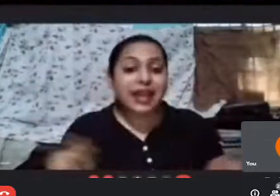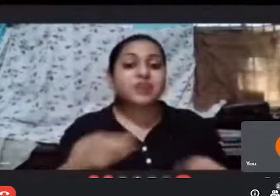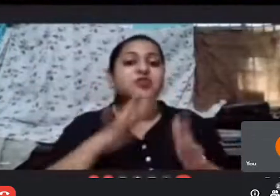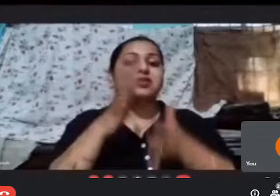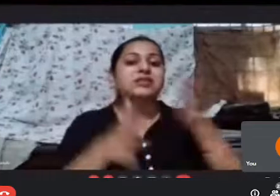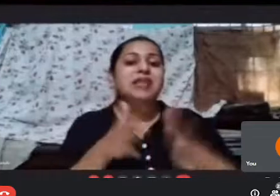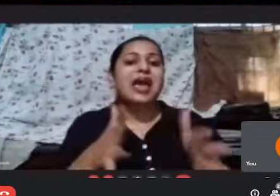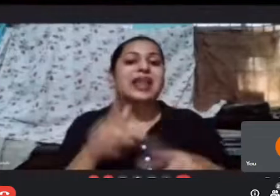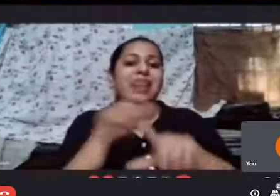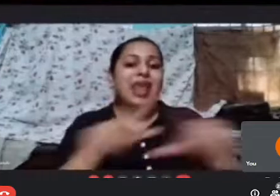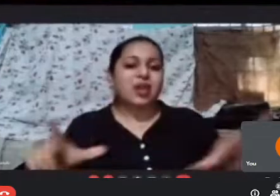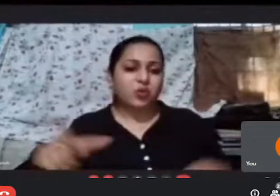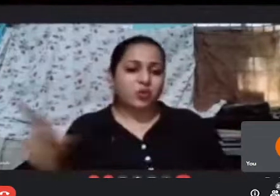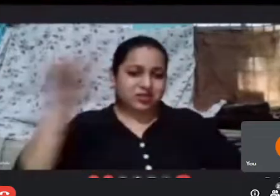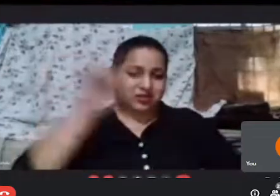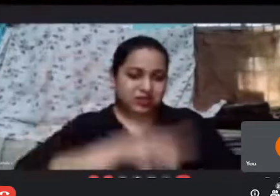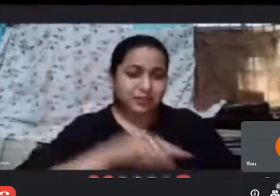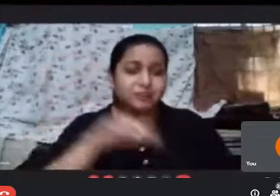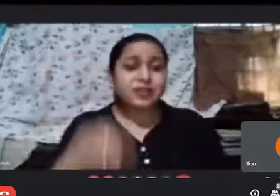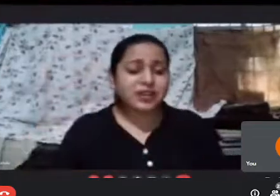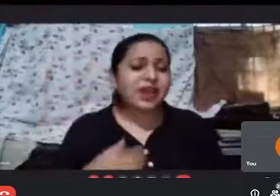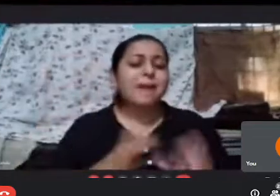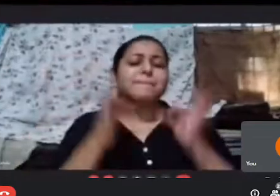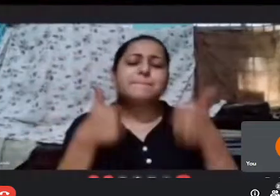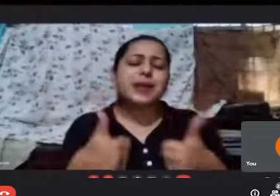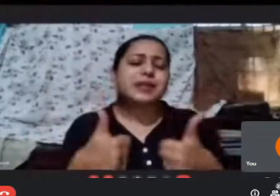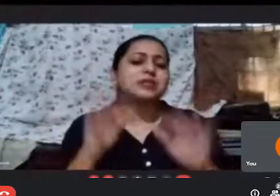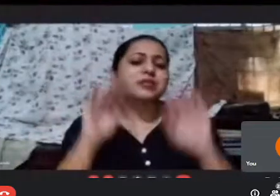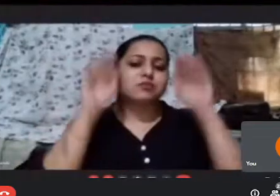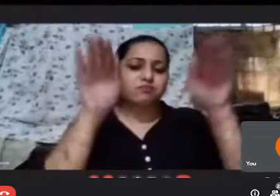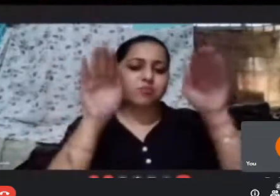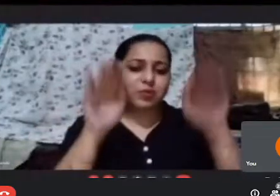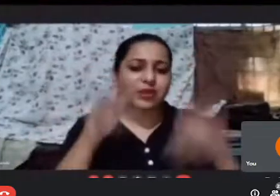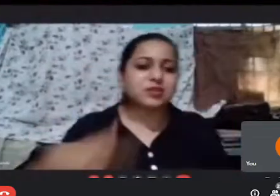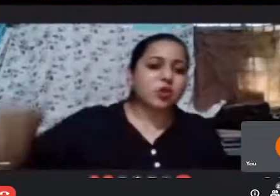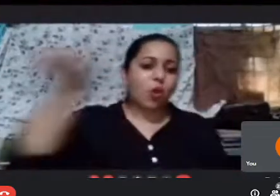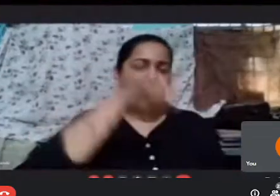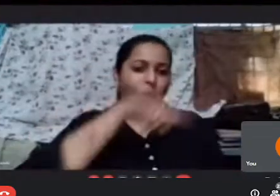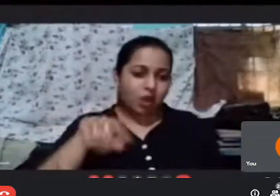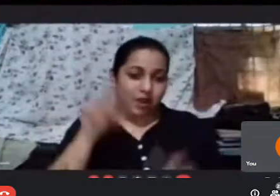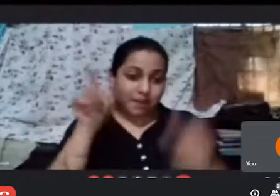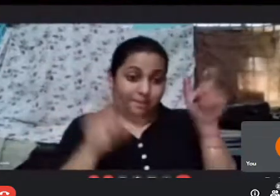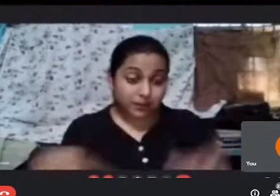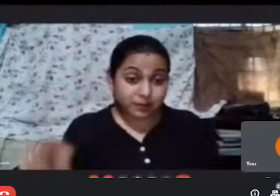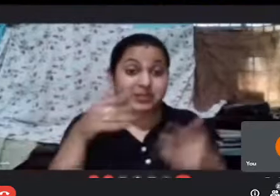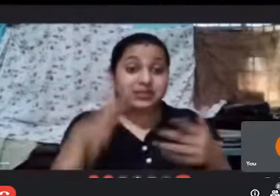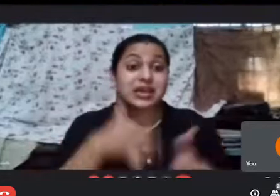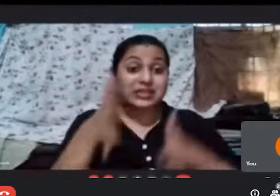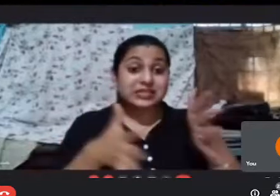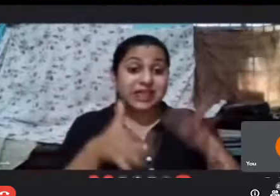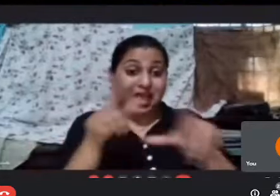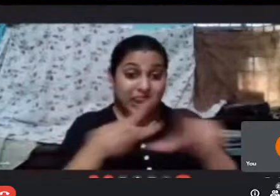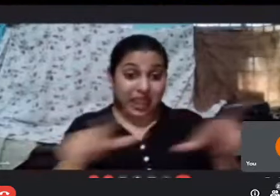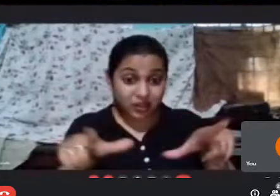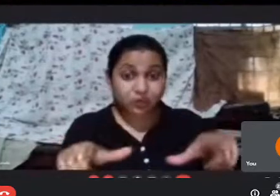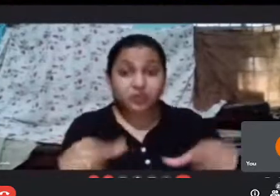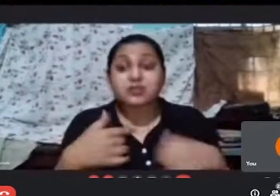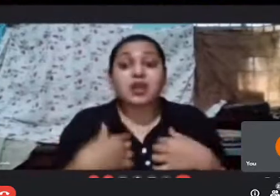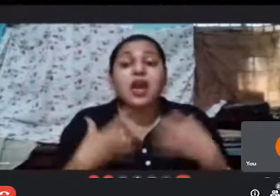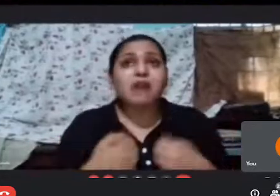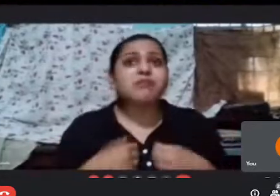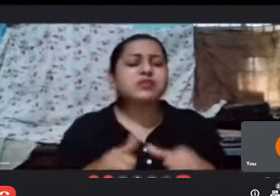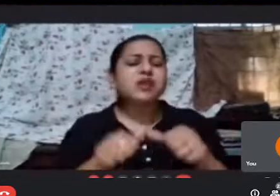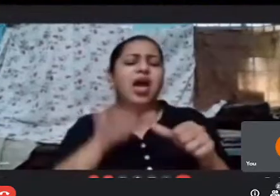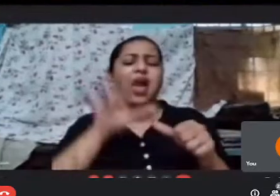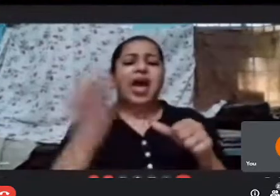you all on this day. Use sign language and let your accents convey your